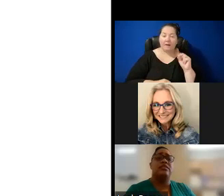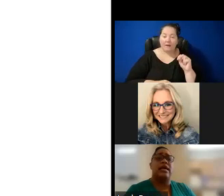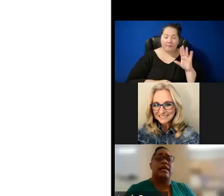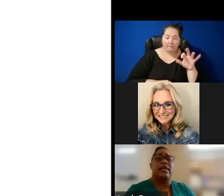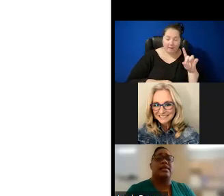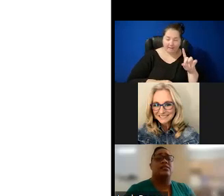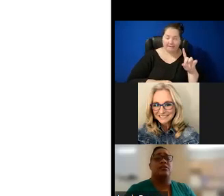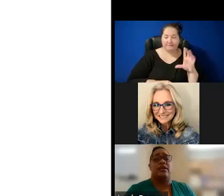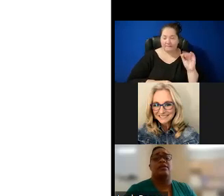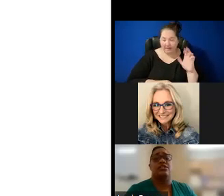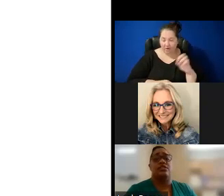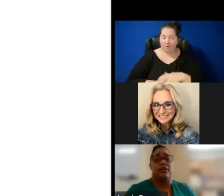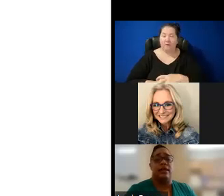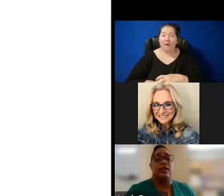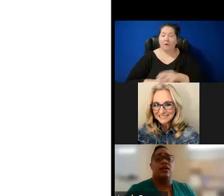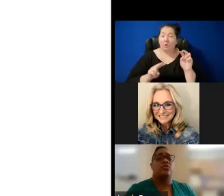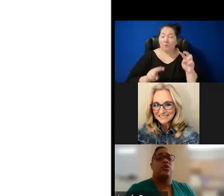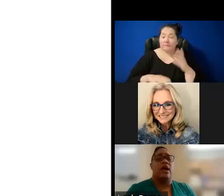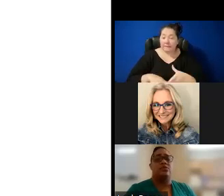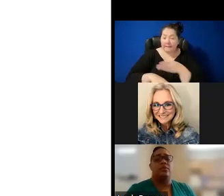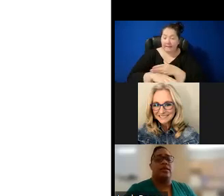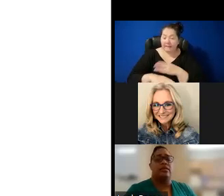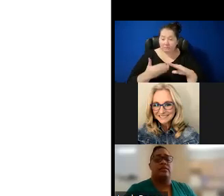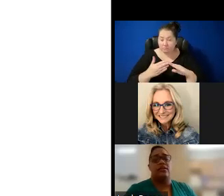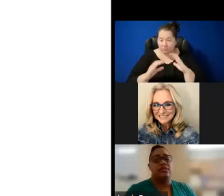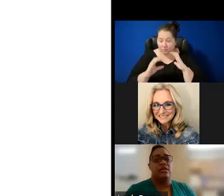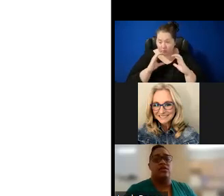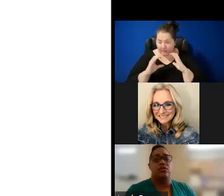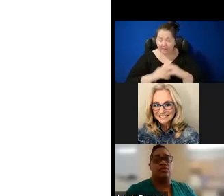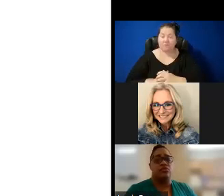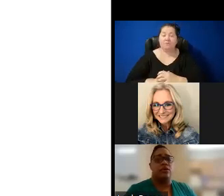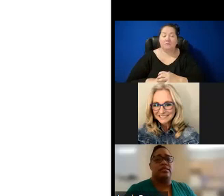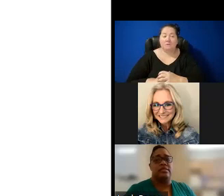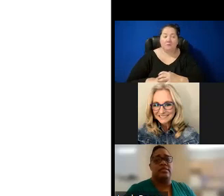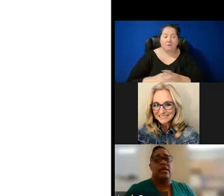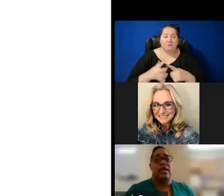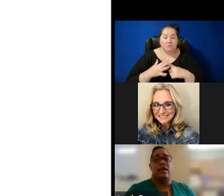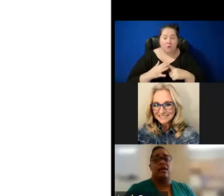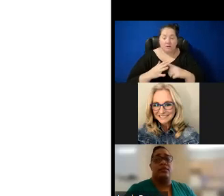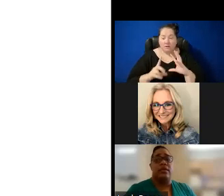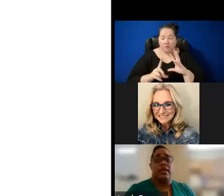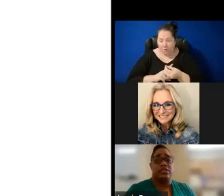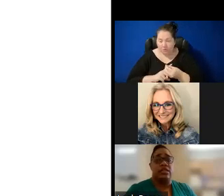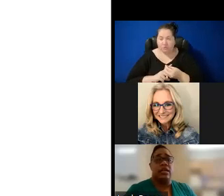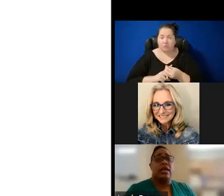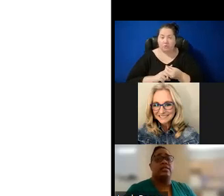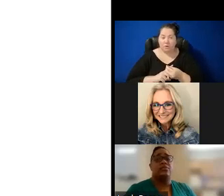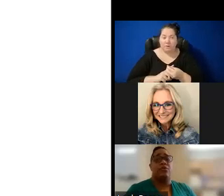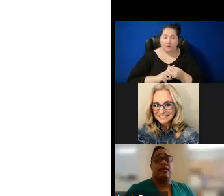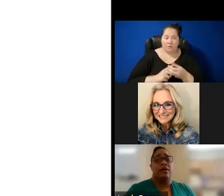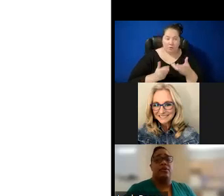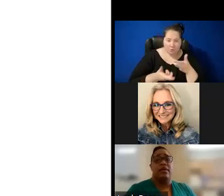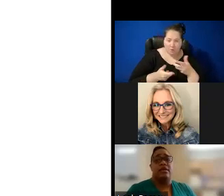also looks like enhanced communication, right? So as we're beginning to understand cultural nuances in our communication,